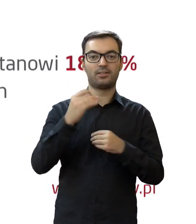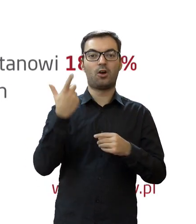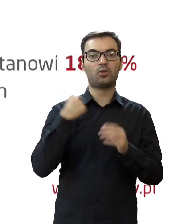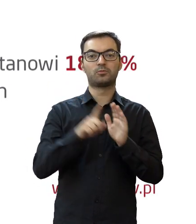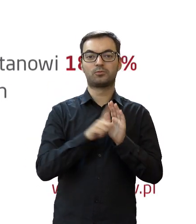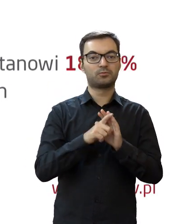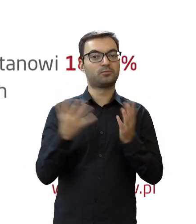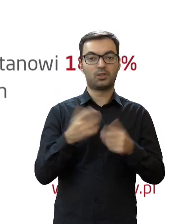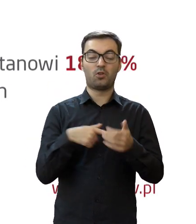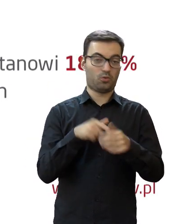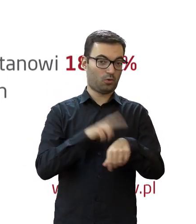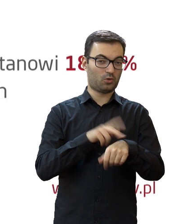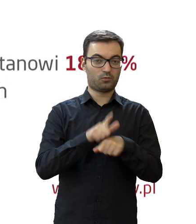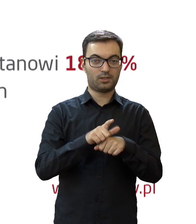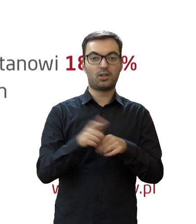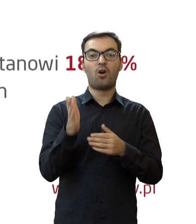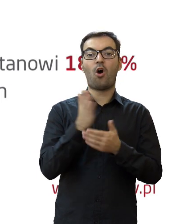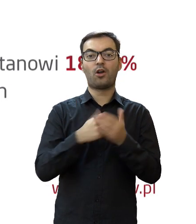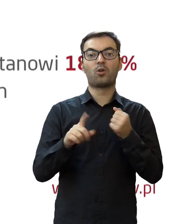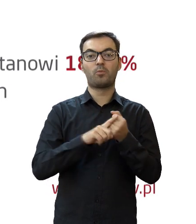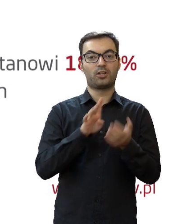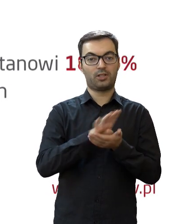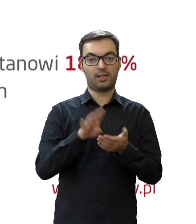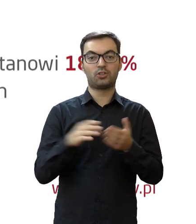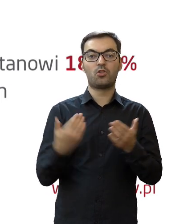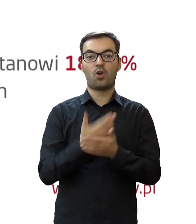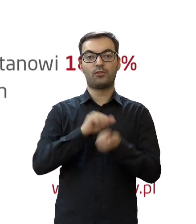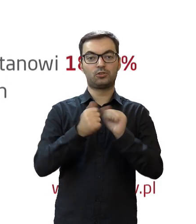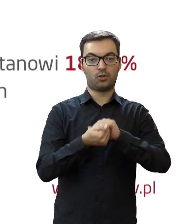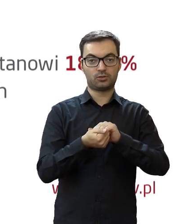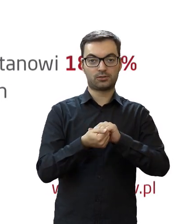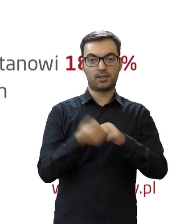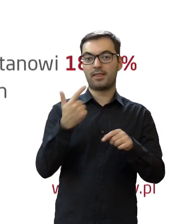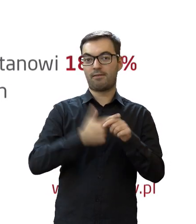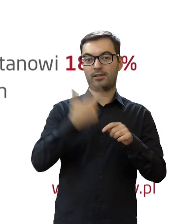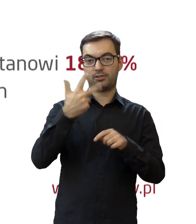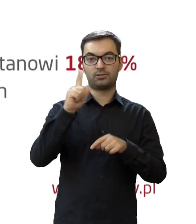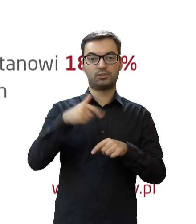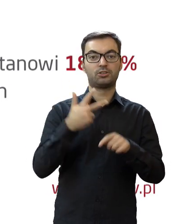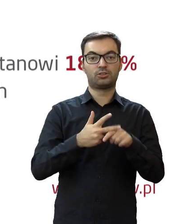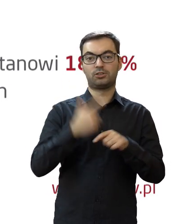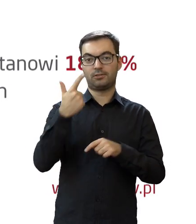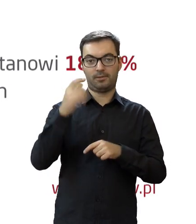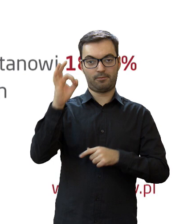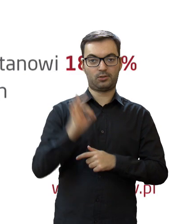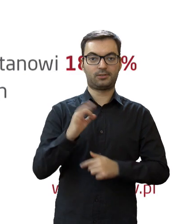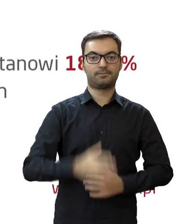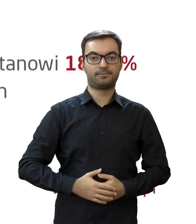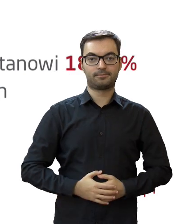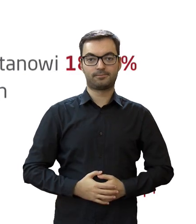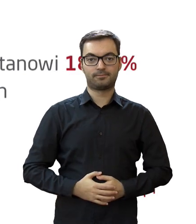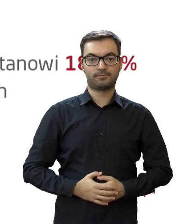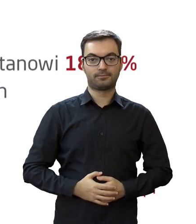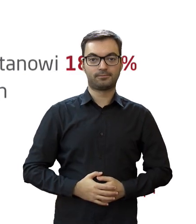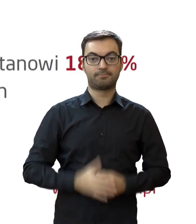As for the aggregate results, we can see that the highest turnout was noted